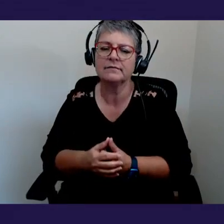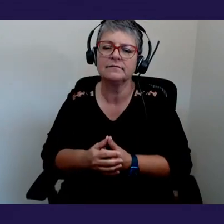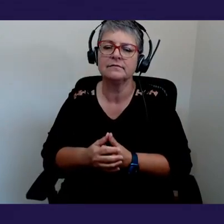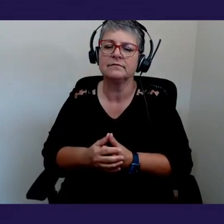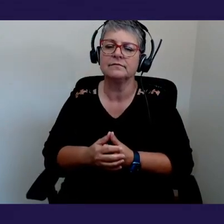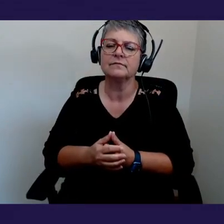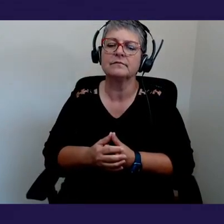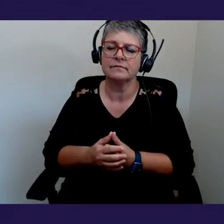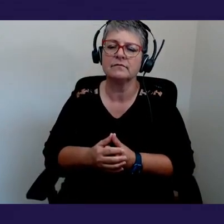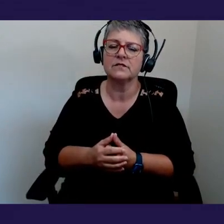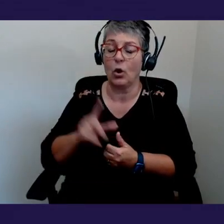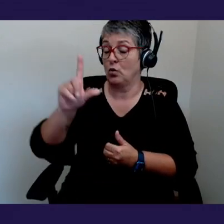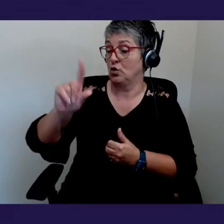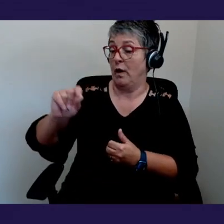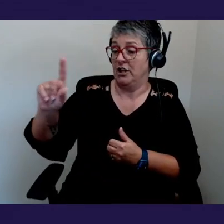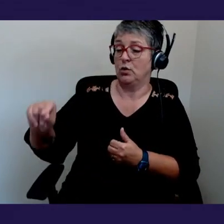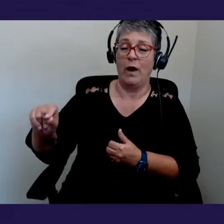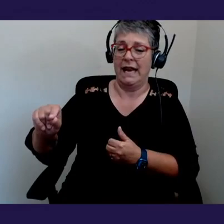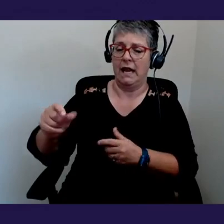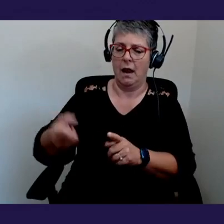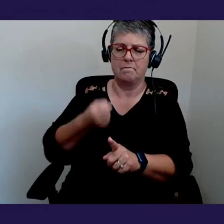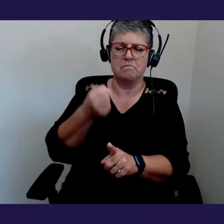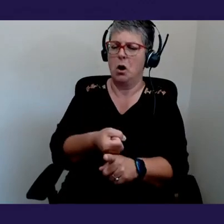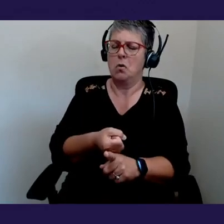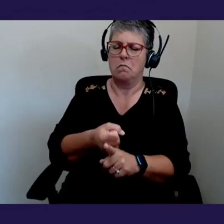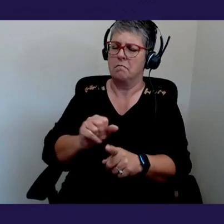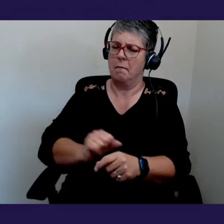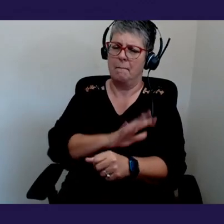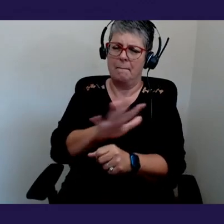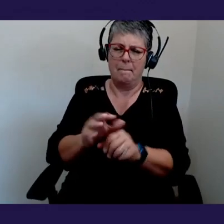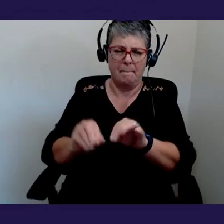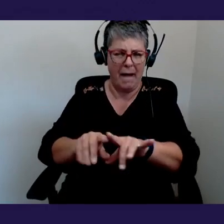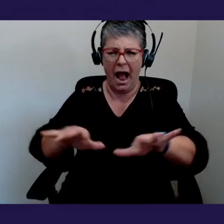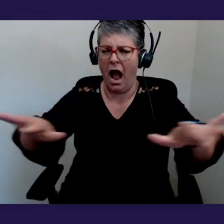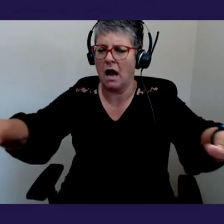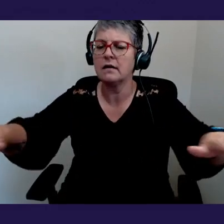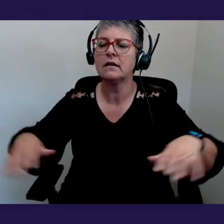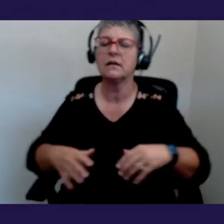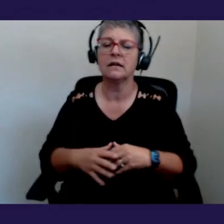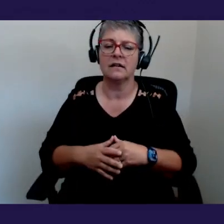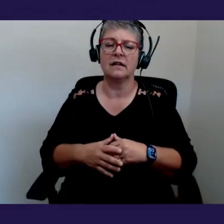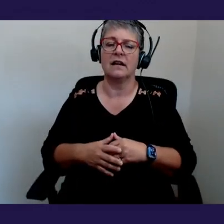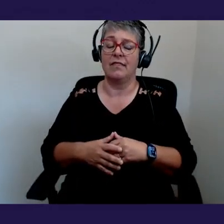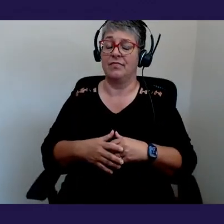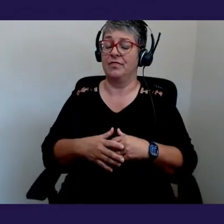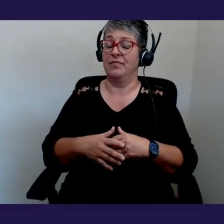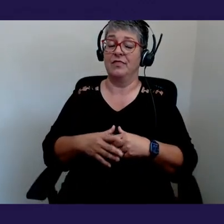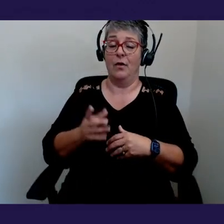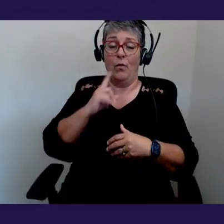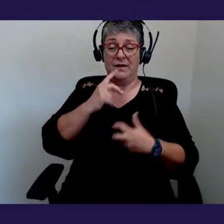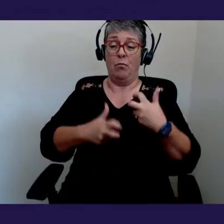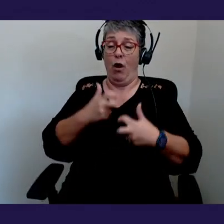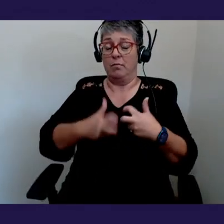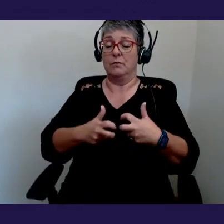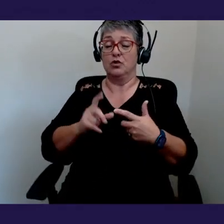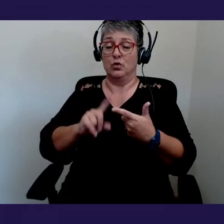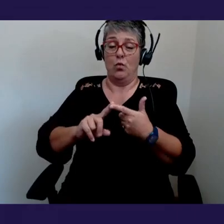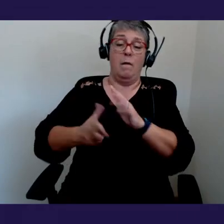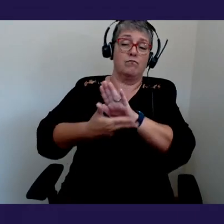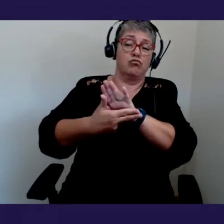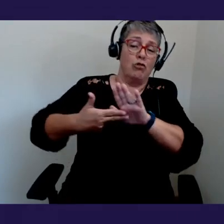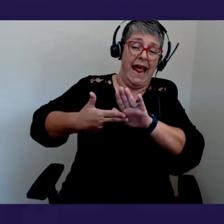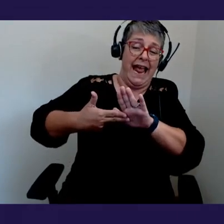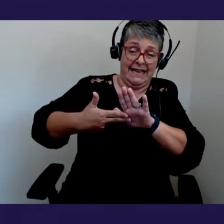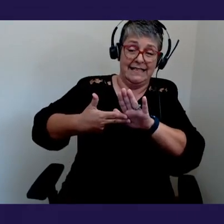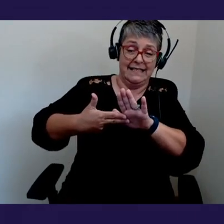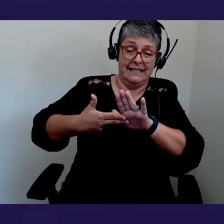that the pandemic presented and branding the problem that global health and public health had. It